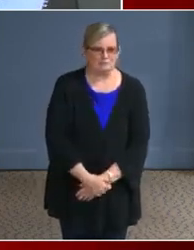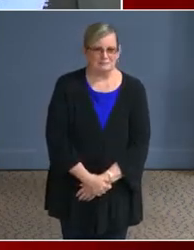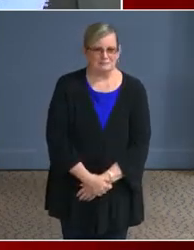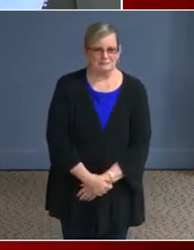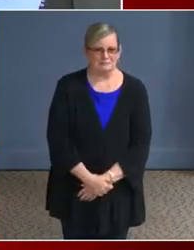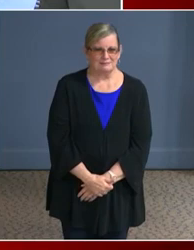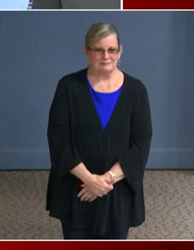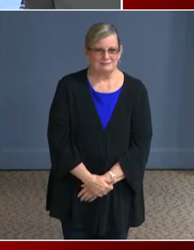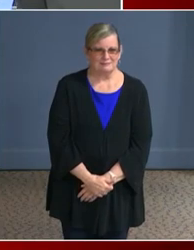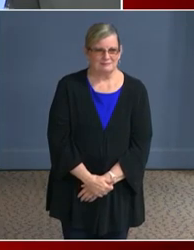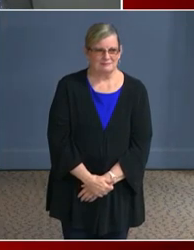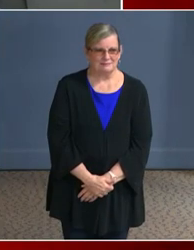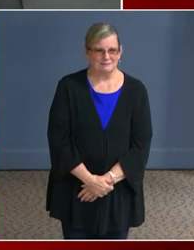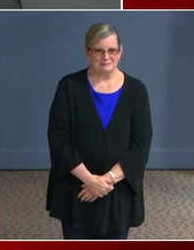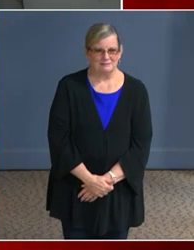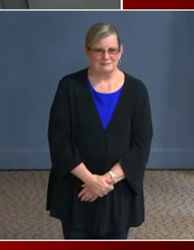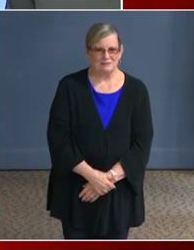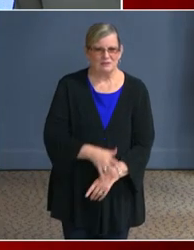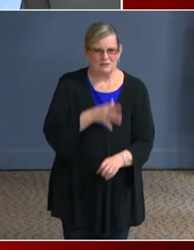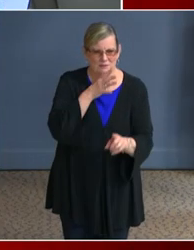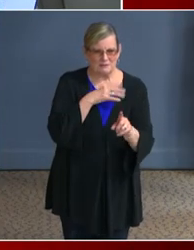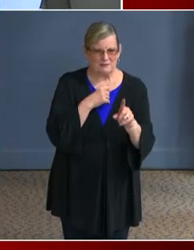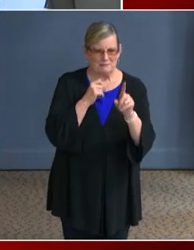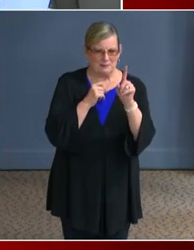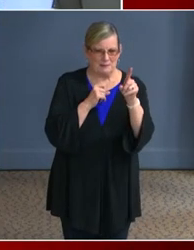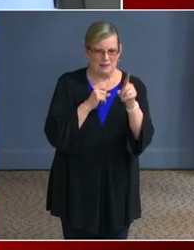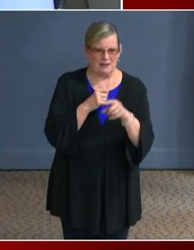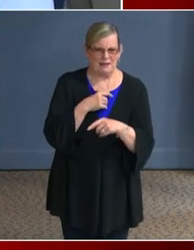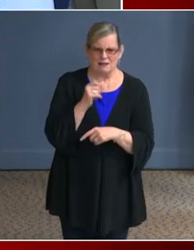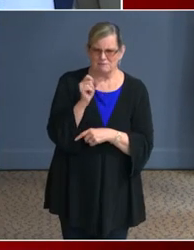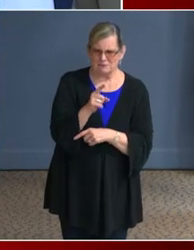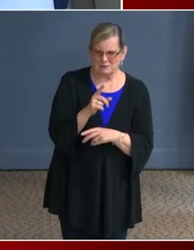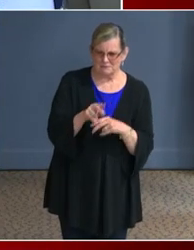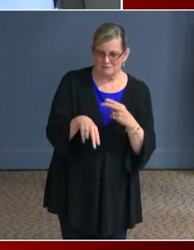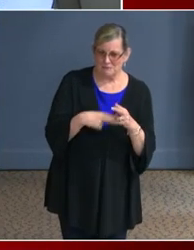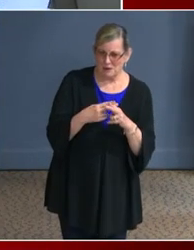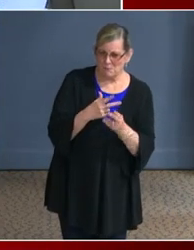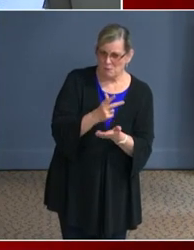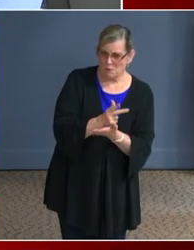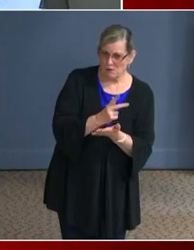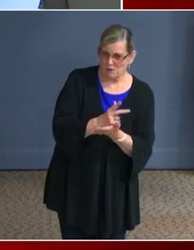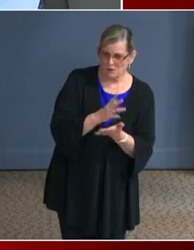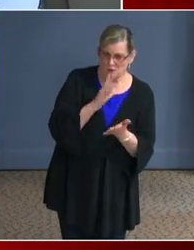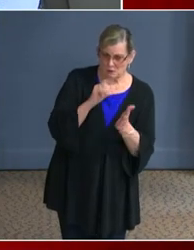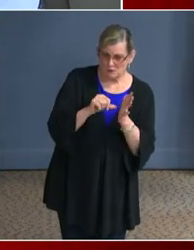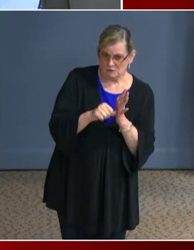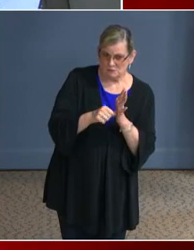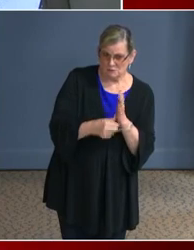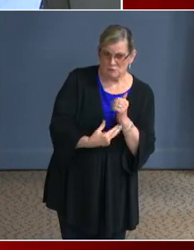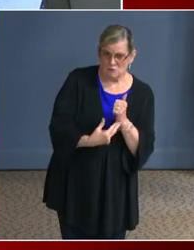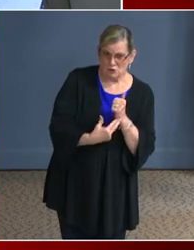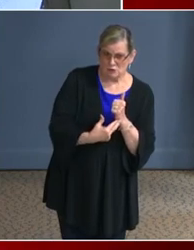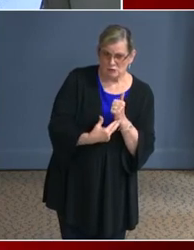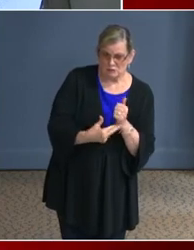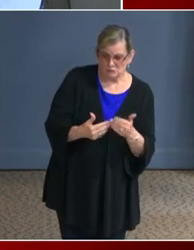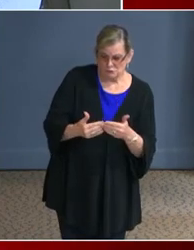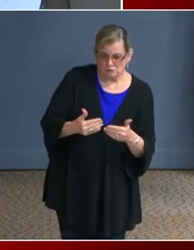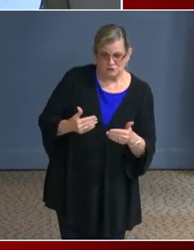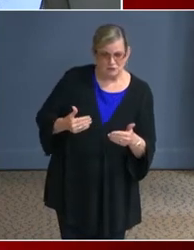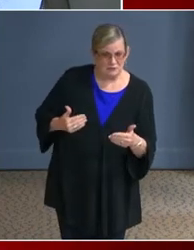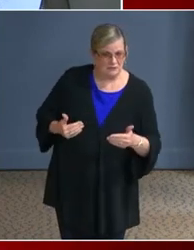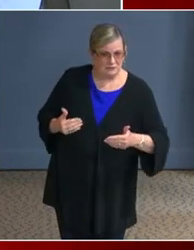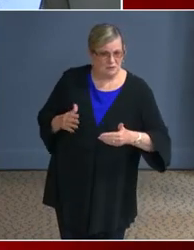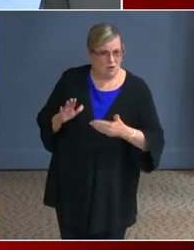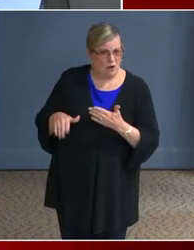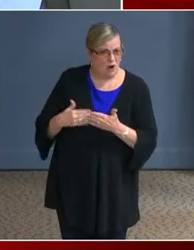ma'am. I have a question about parking and how that's started to become reinforced. You know, previously, before all of